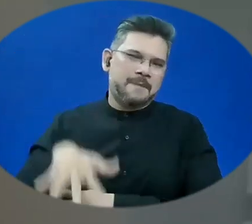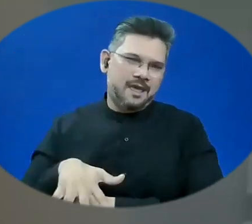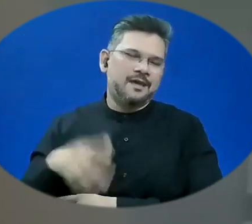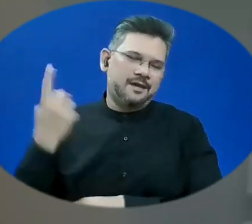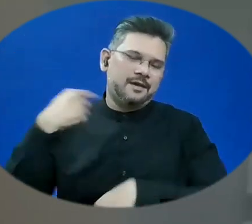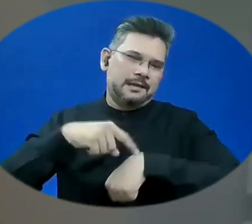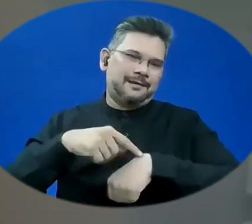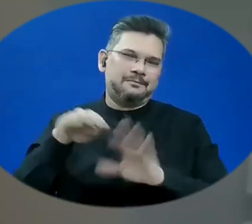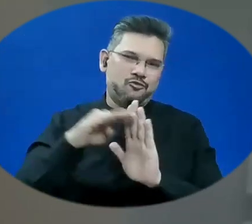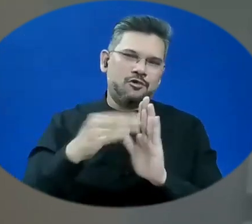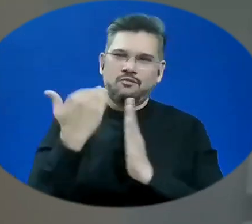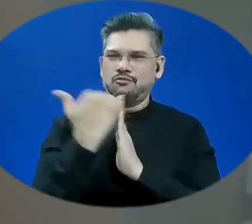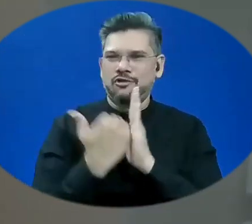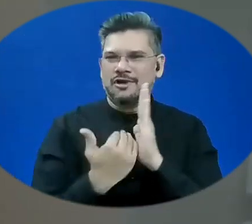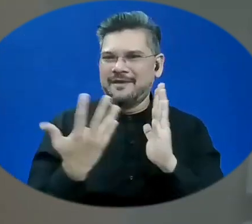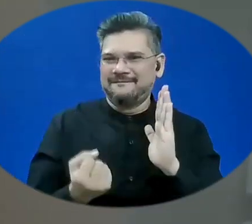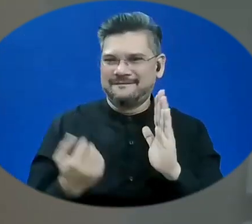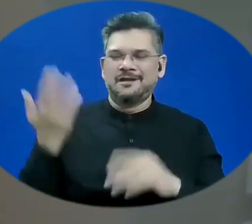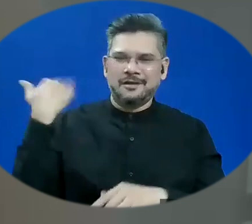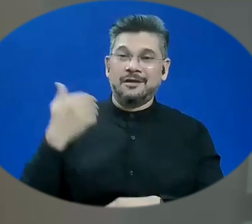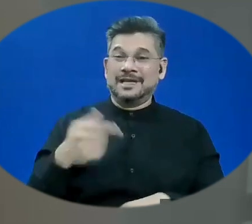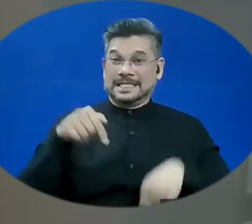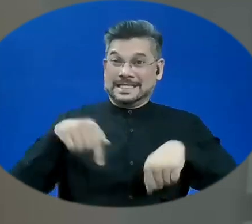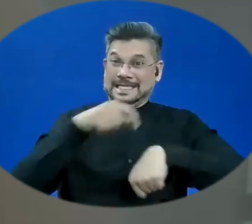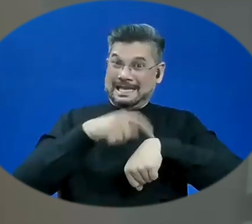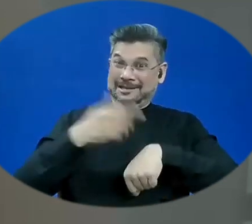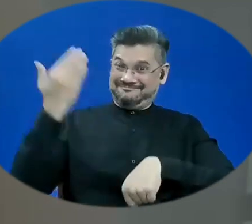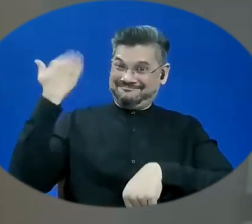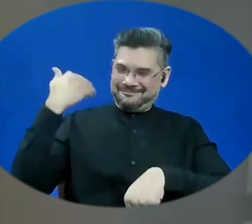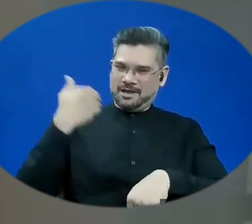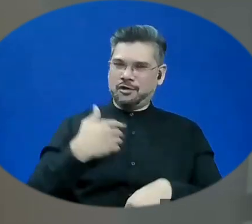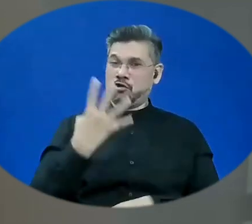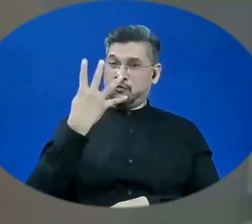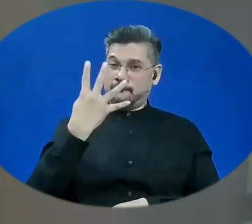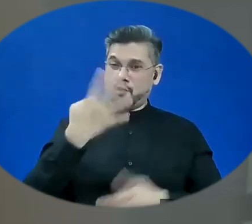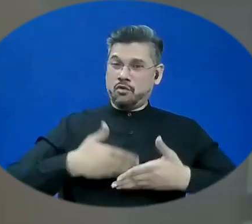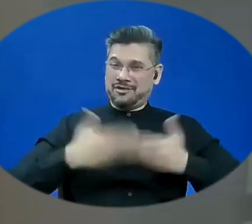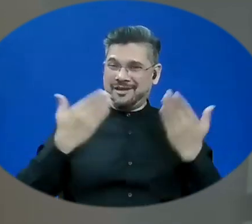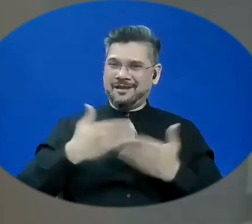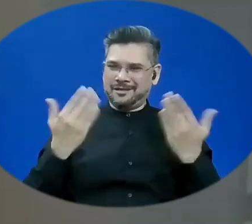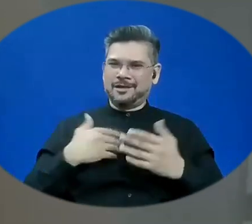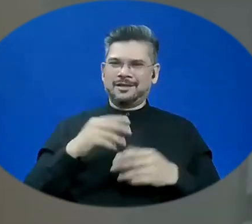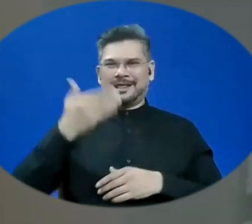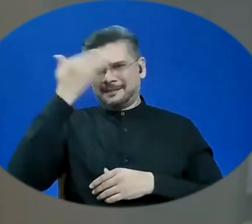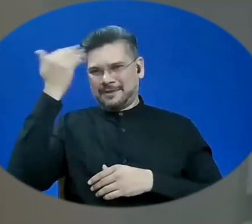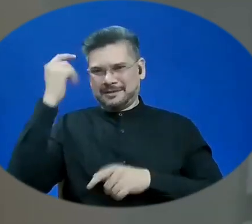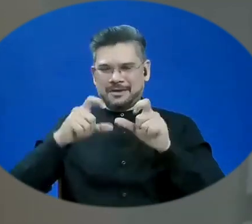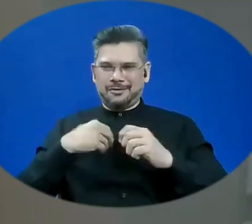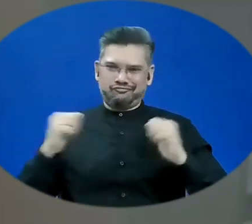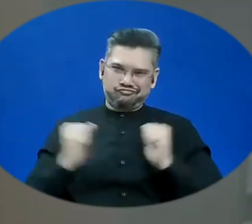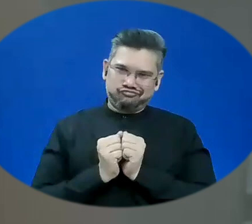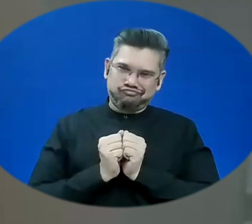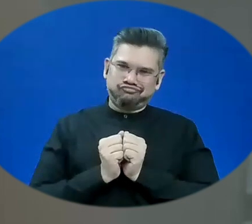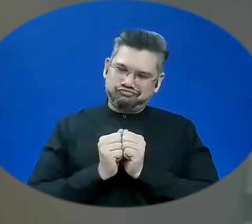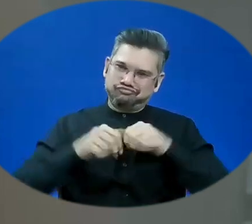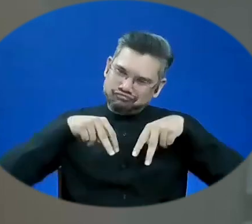4 days together with people involved somehow in the field of dementia, either because they were studying dementia like me,